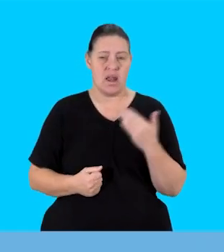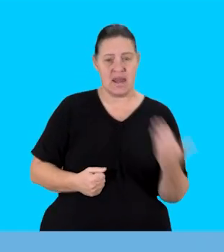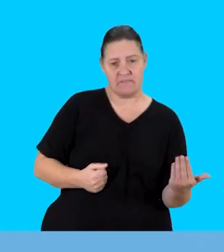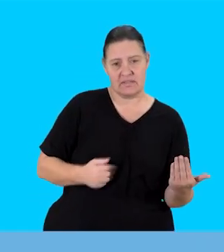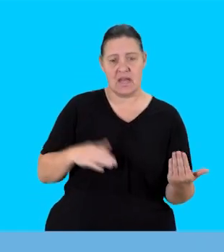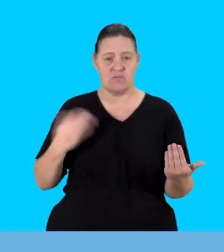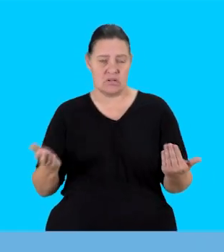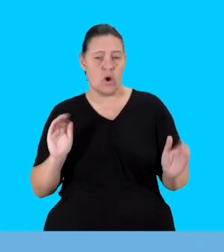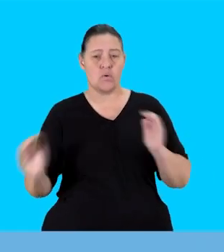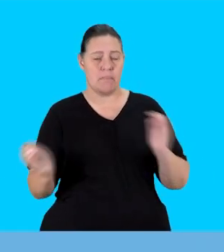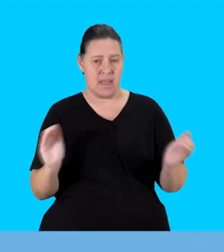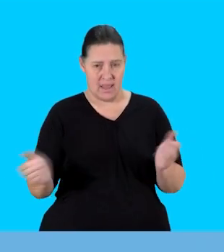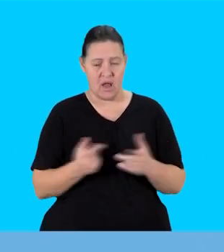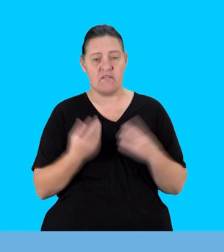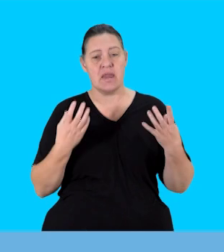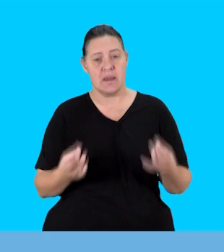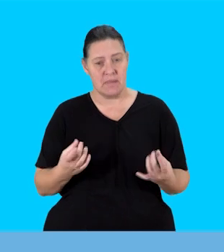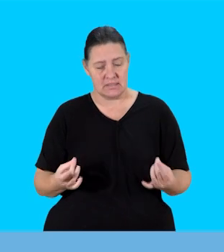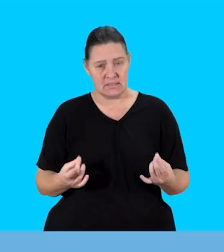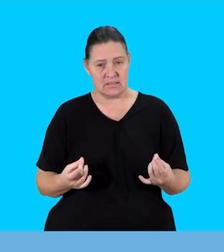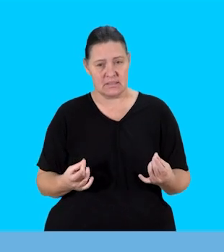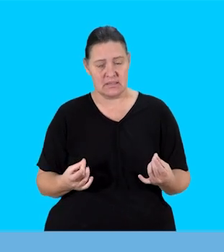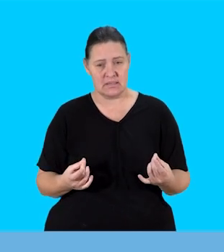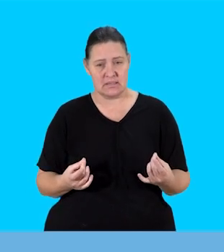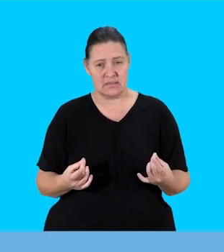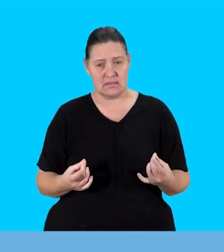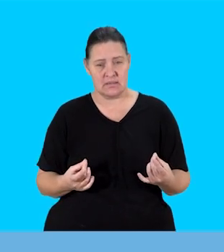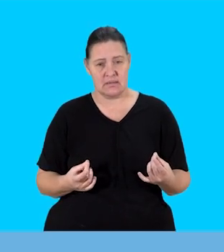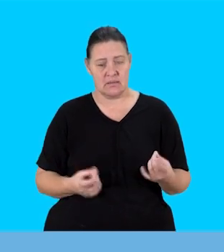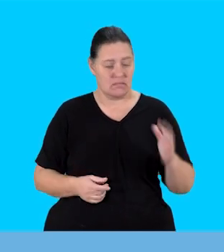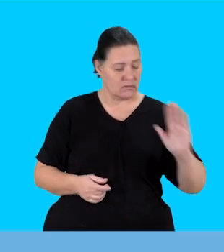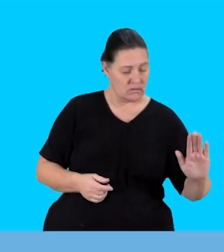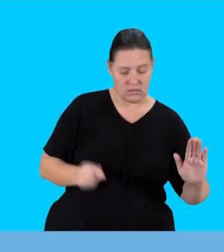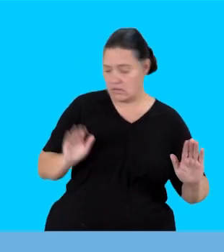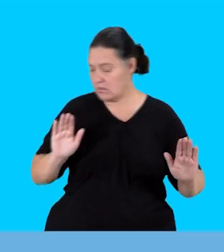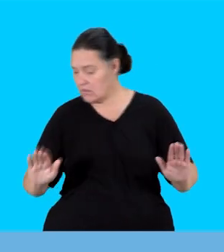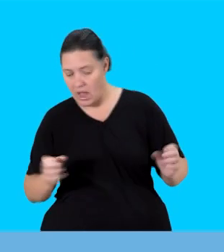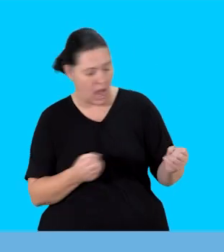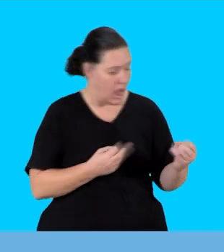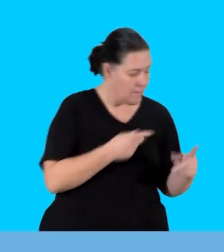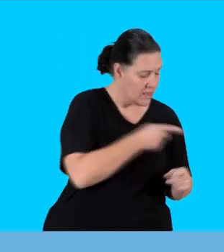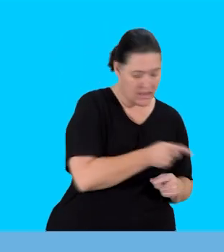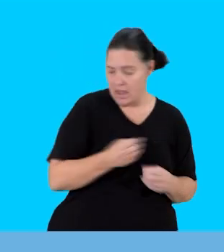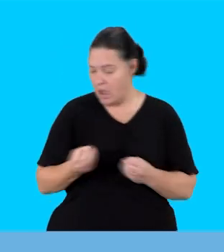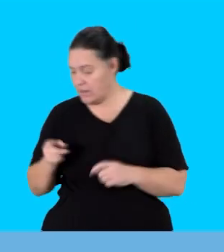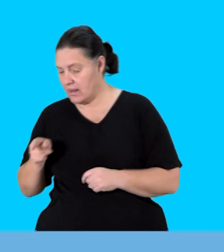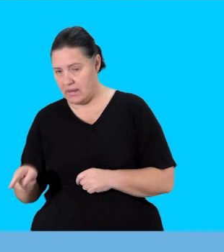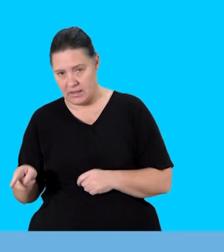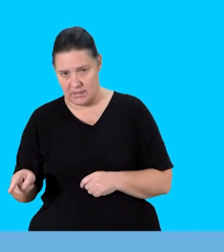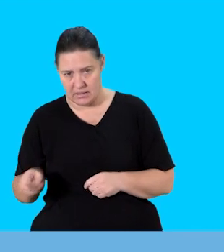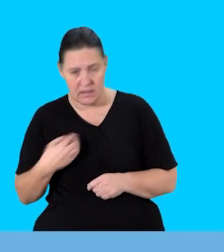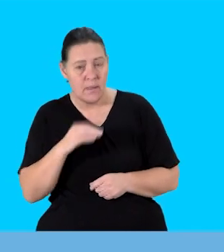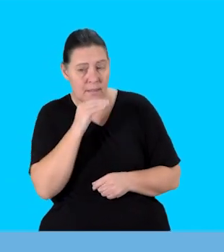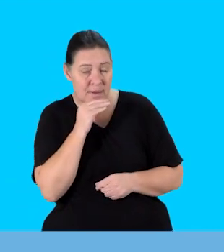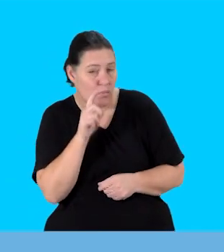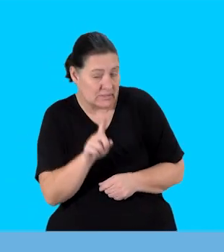left-hand side, and we'll compare those against the number of atoms of the same elements on the right-hand side. Now, what do I mean